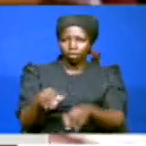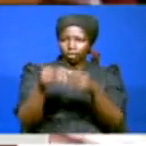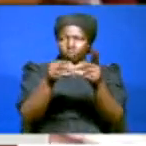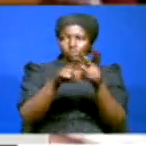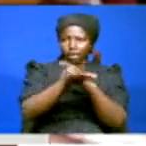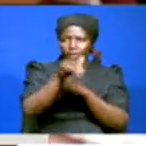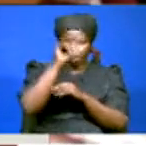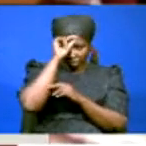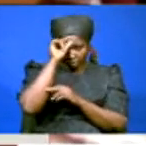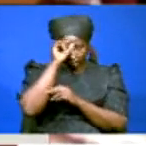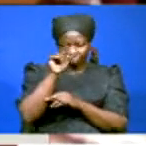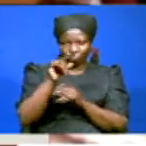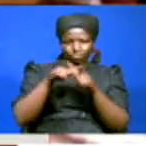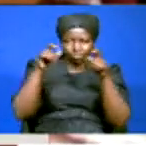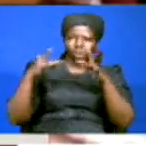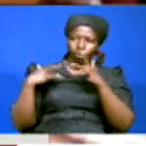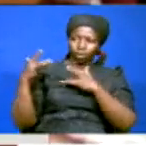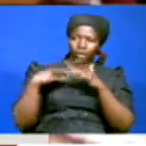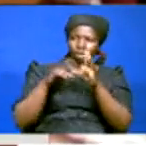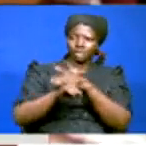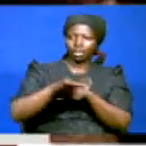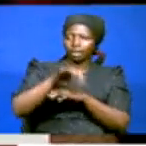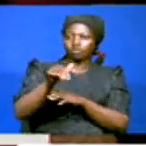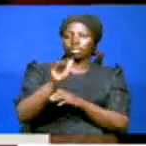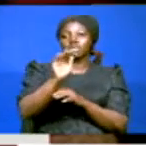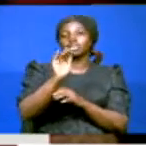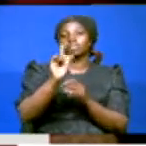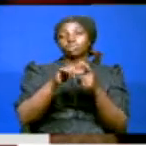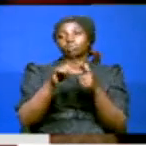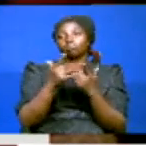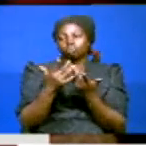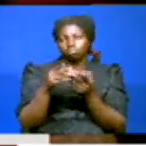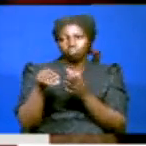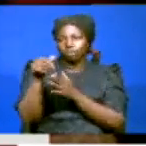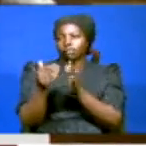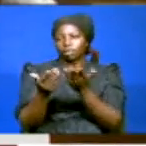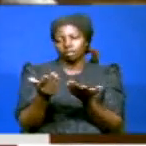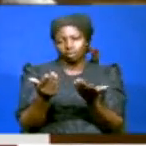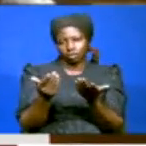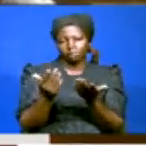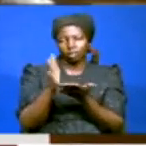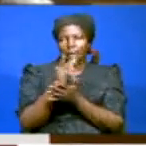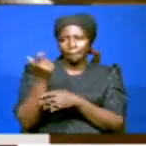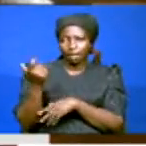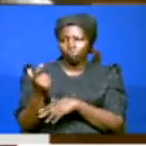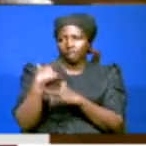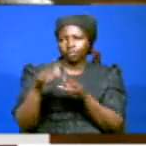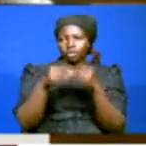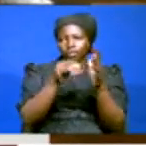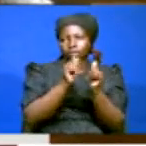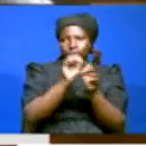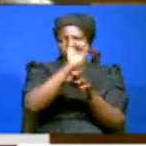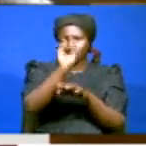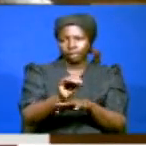the biggest concern as counties have been urged to settle the dues. Already, some pensions have offered a 10% waivers